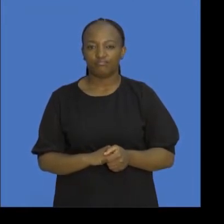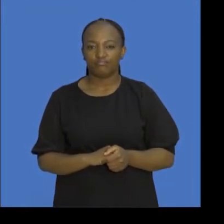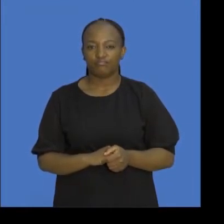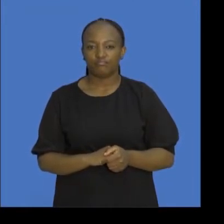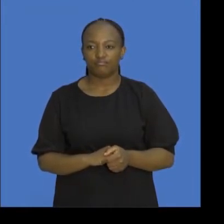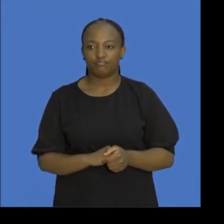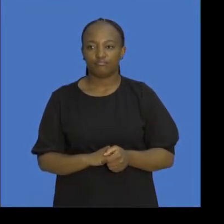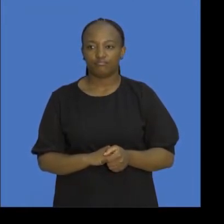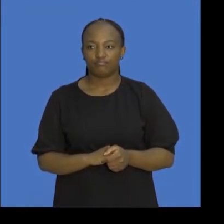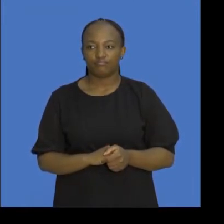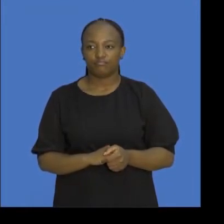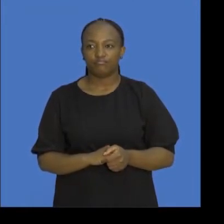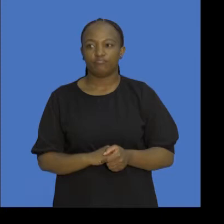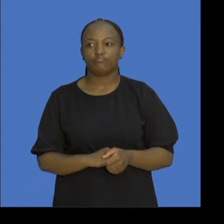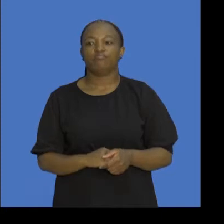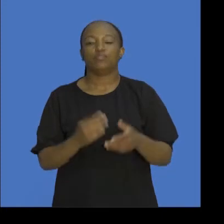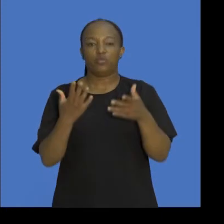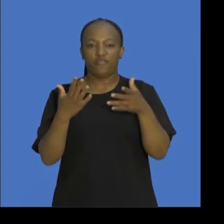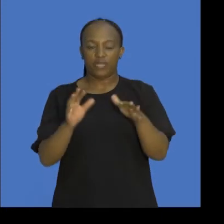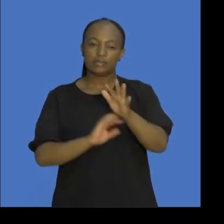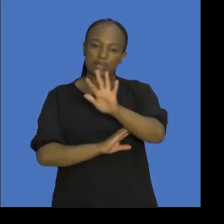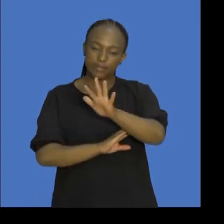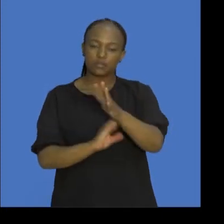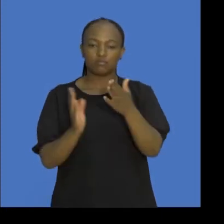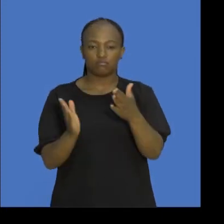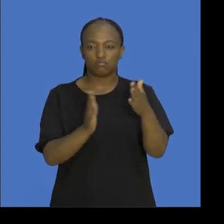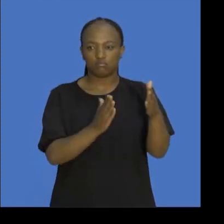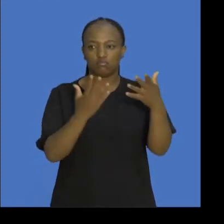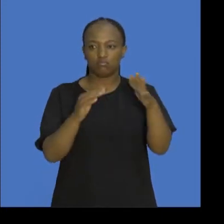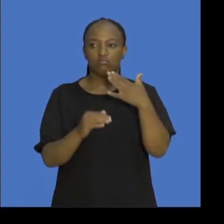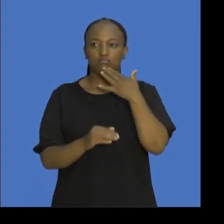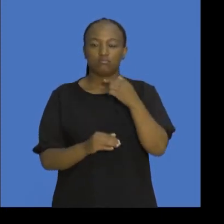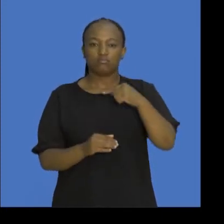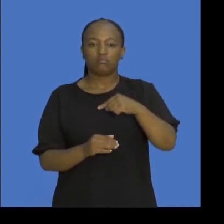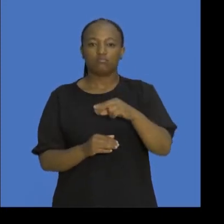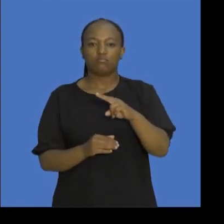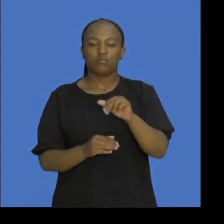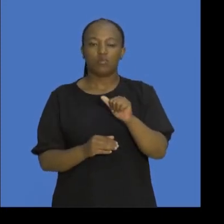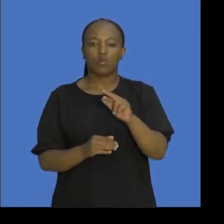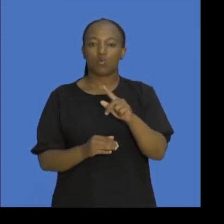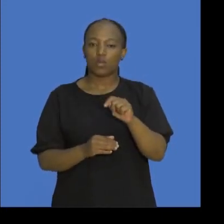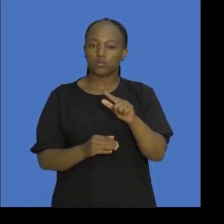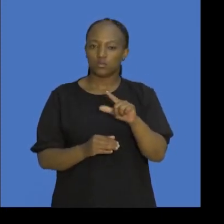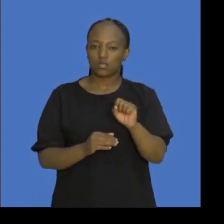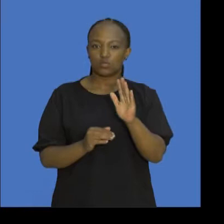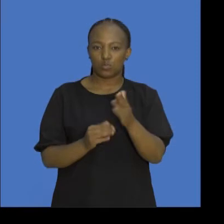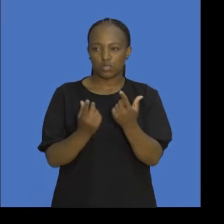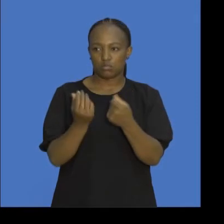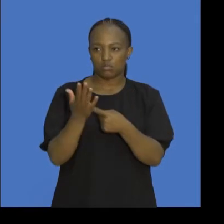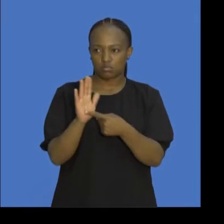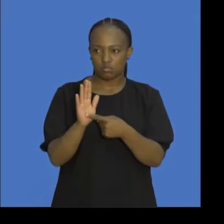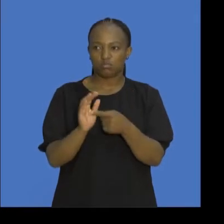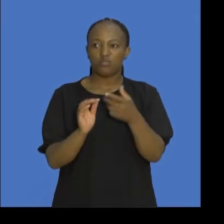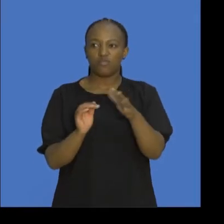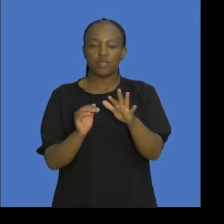Now, we've looked at the estimated mean. We still look at quartiles. We looked at the actual mean.